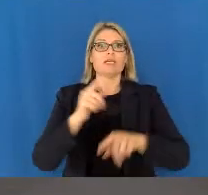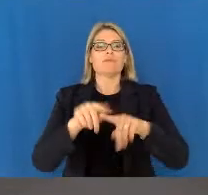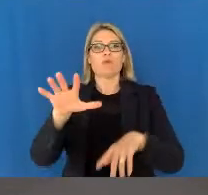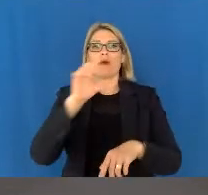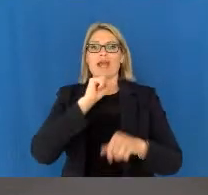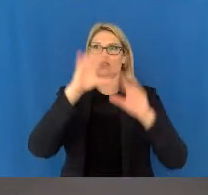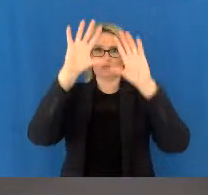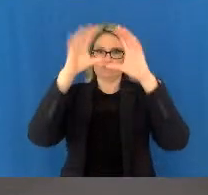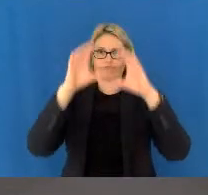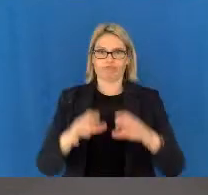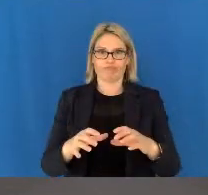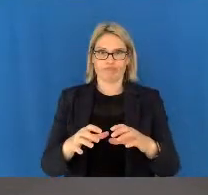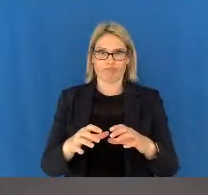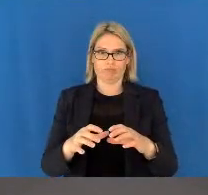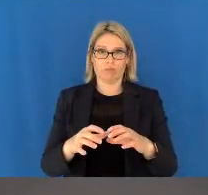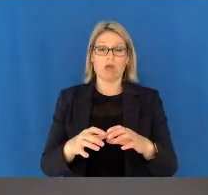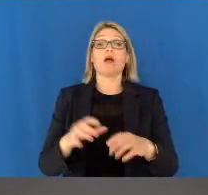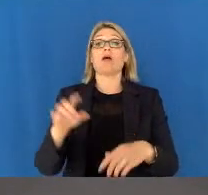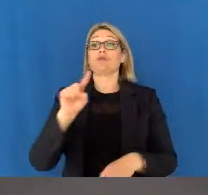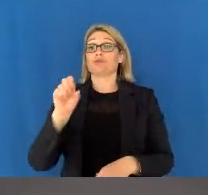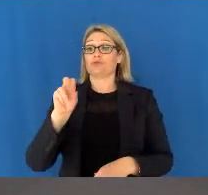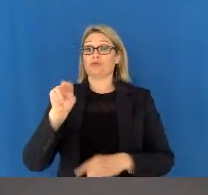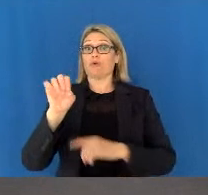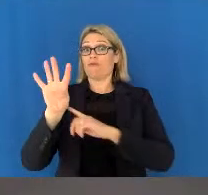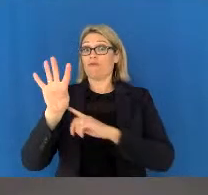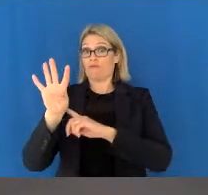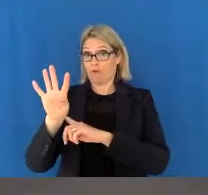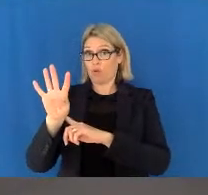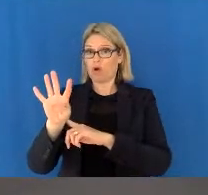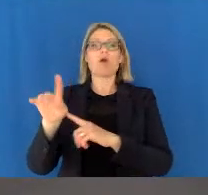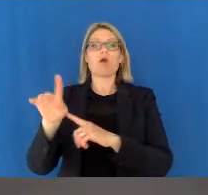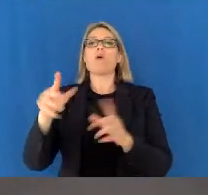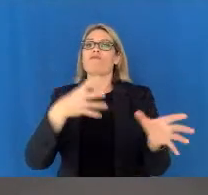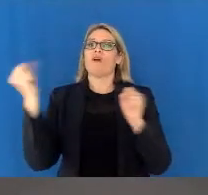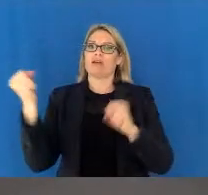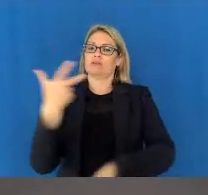course, in Zone 4, we've sped up